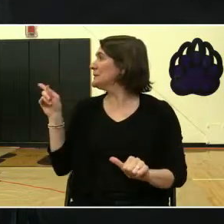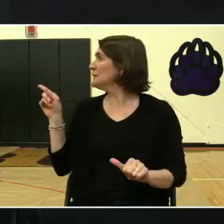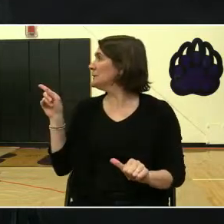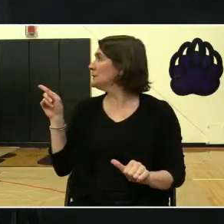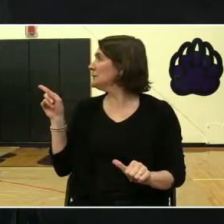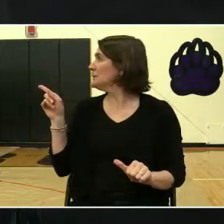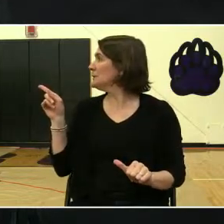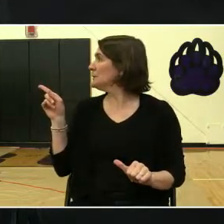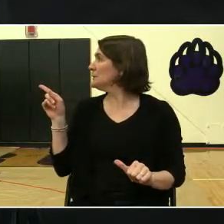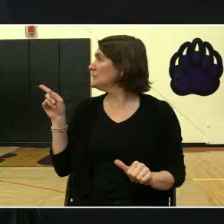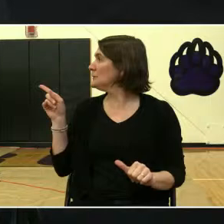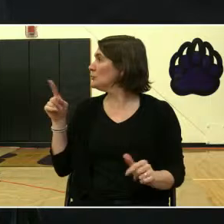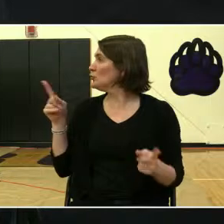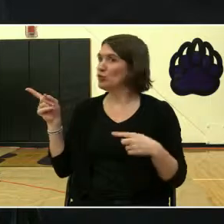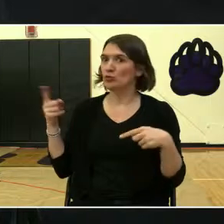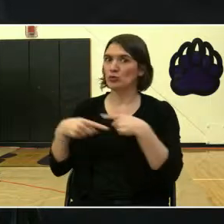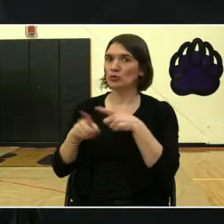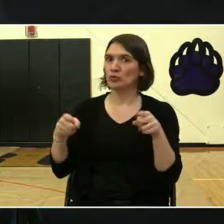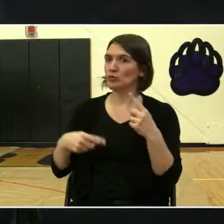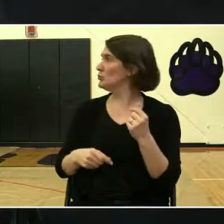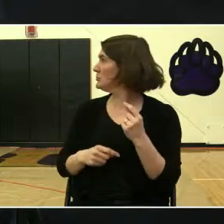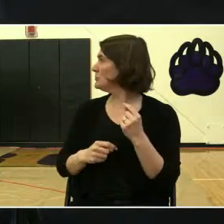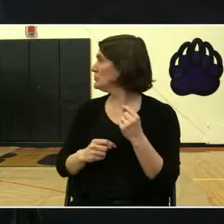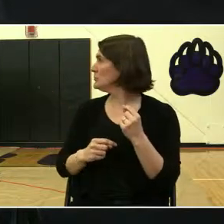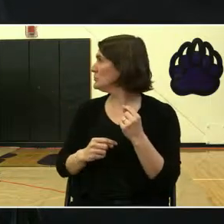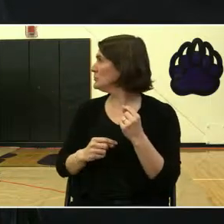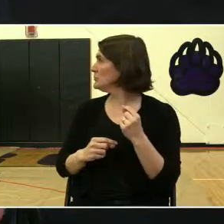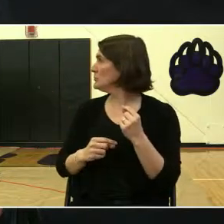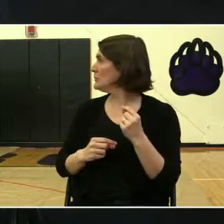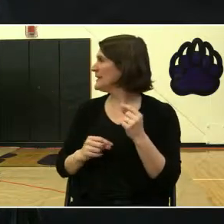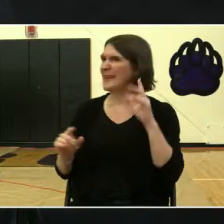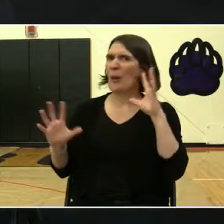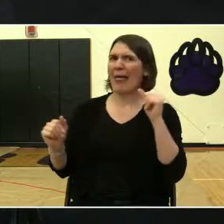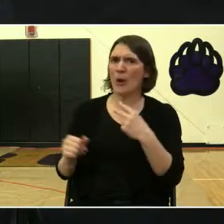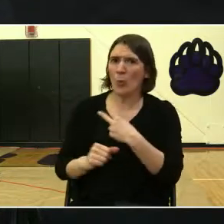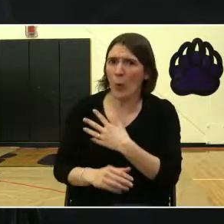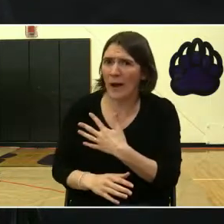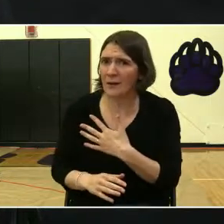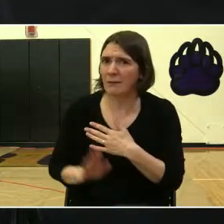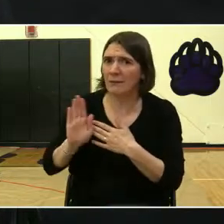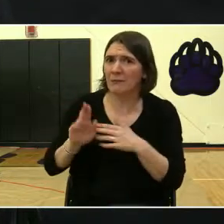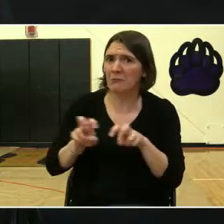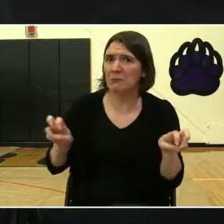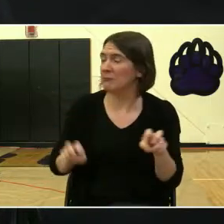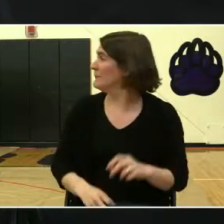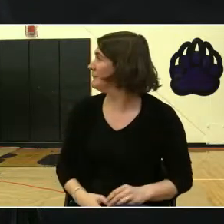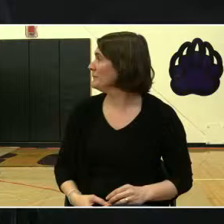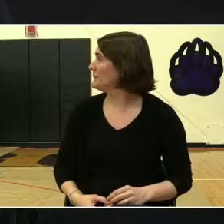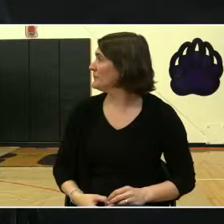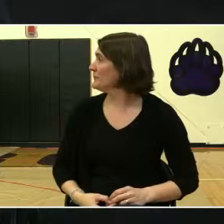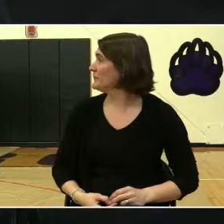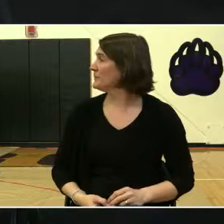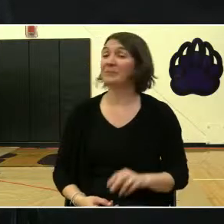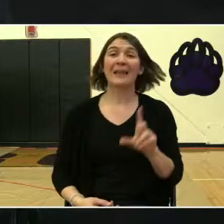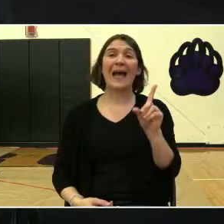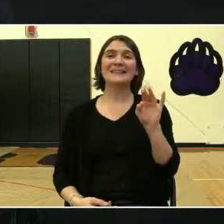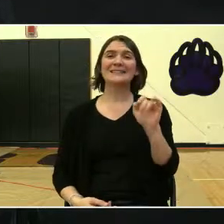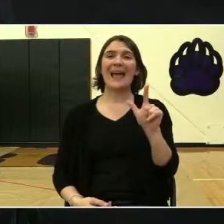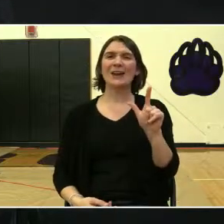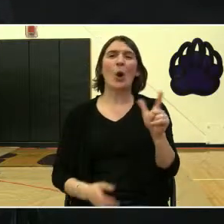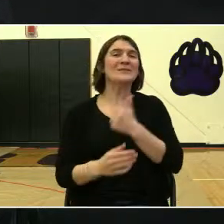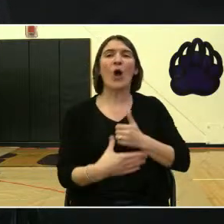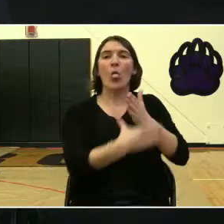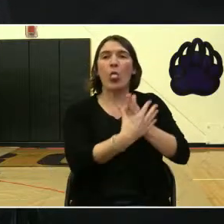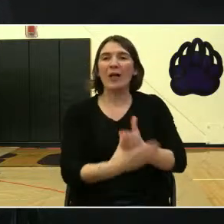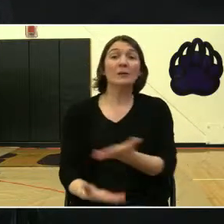moderator oh that's not me somebody want to speak yeah but I'll let you finish your though